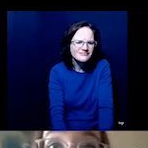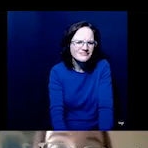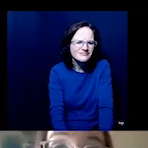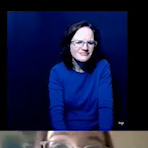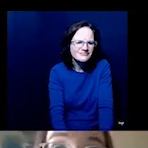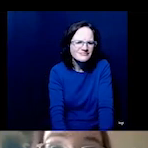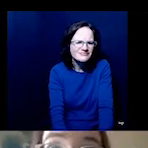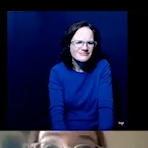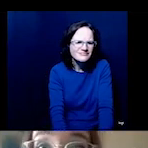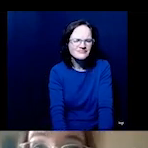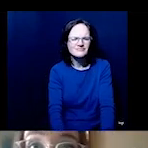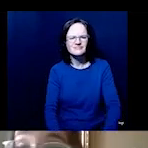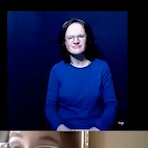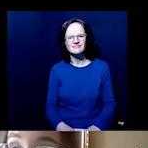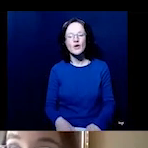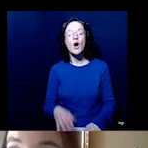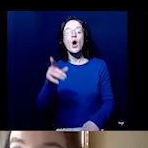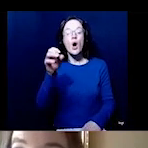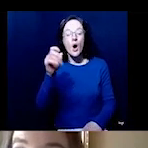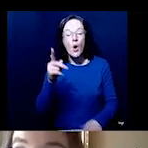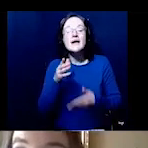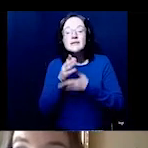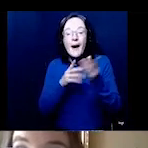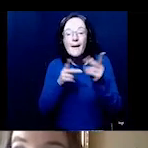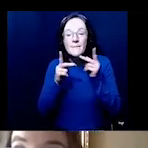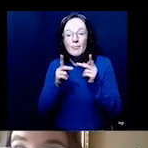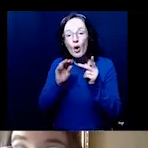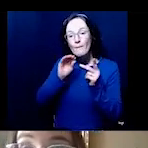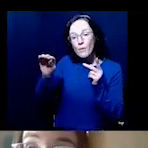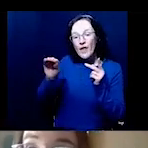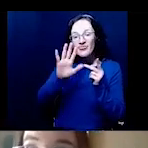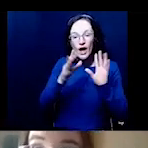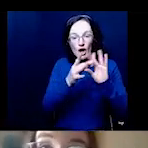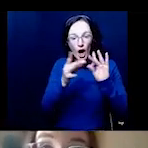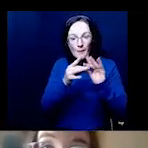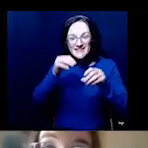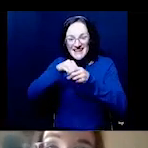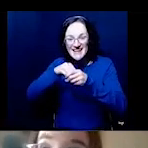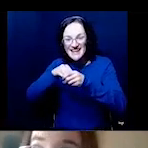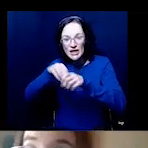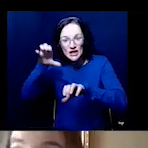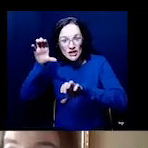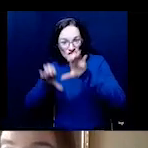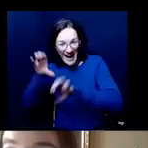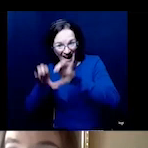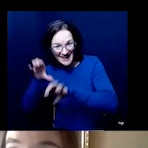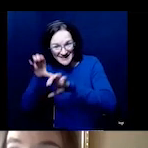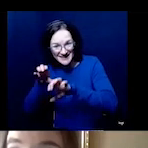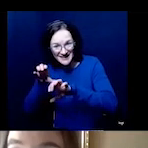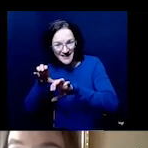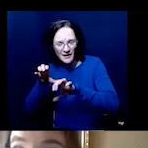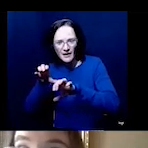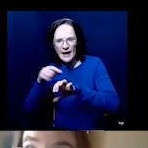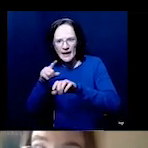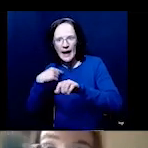Yeah, okay, write the comments in the Q&A section because otherwise I have to go between the Q&A and chat,